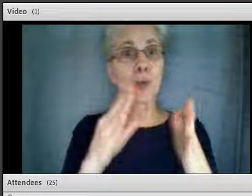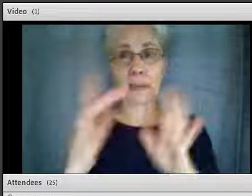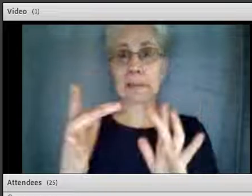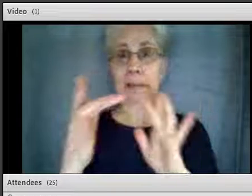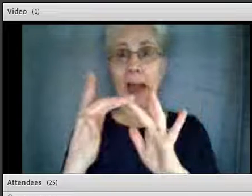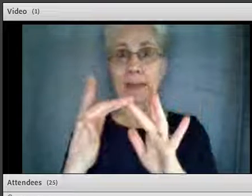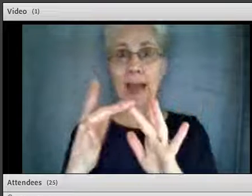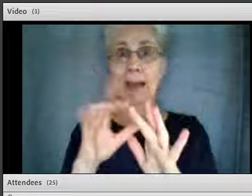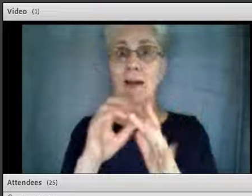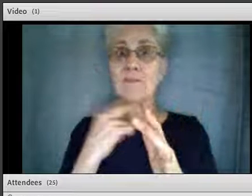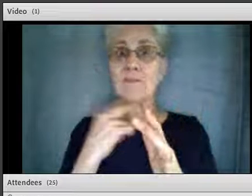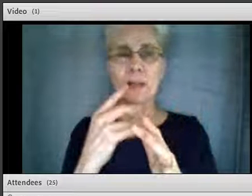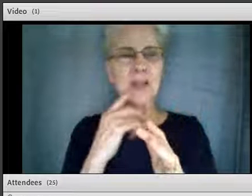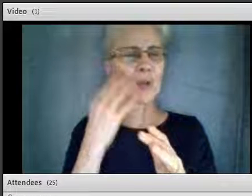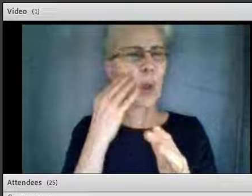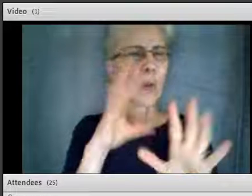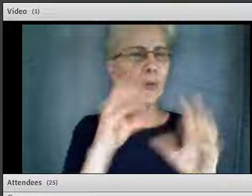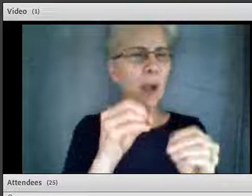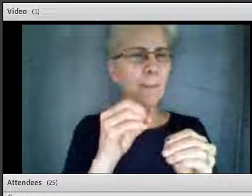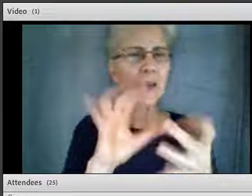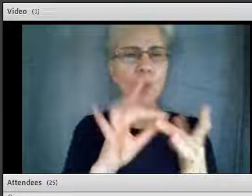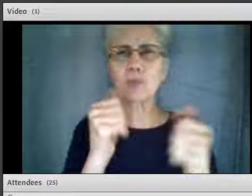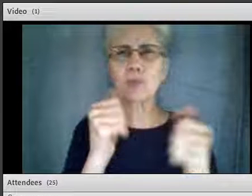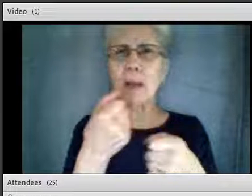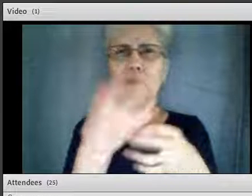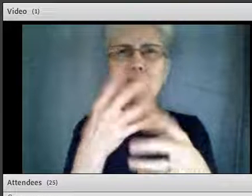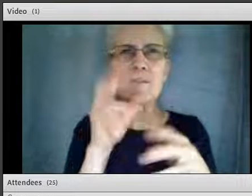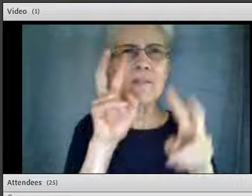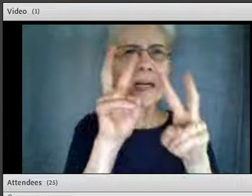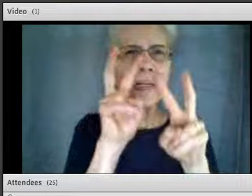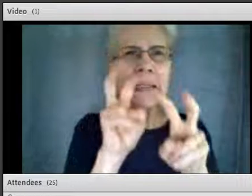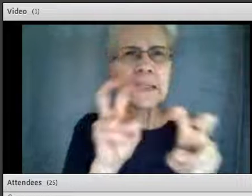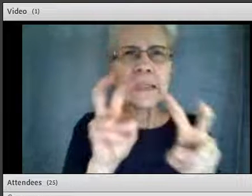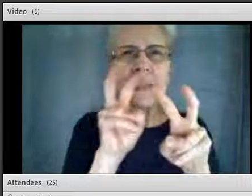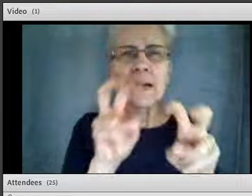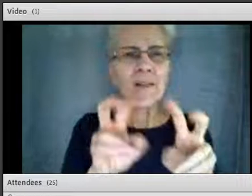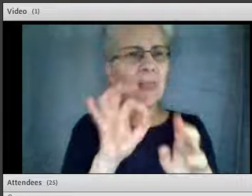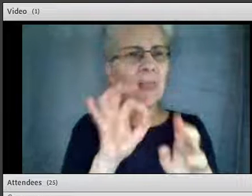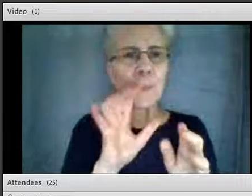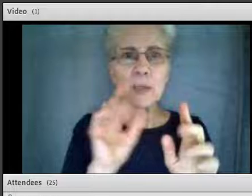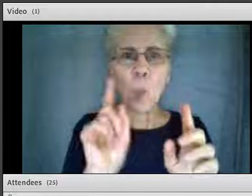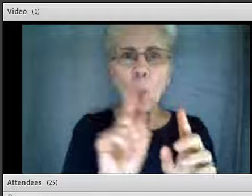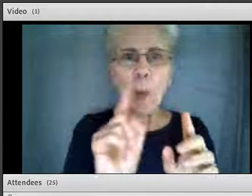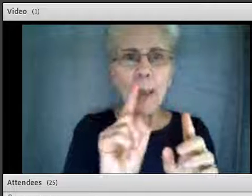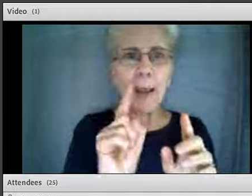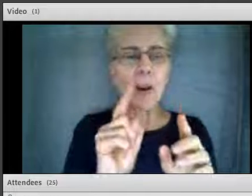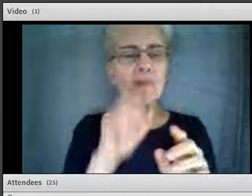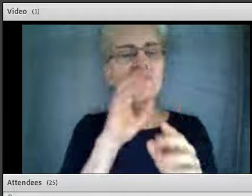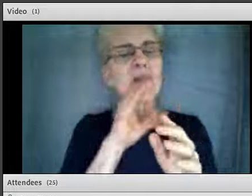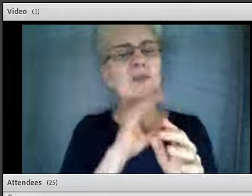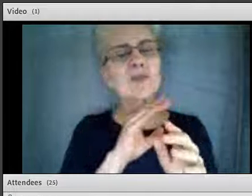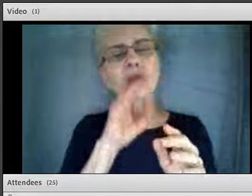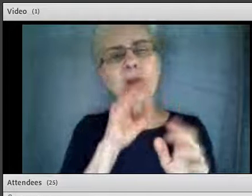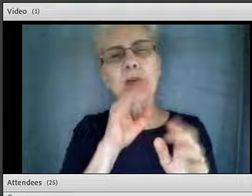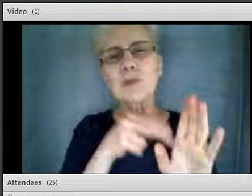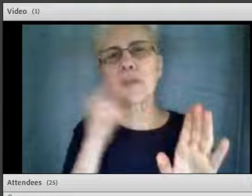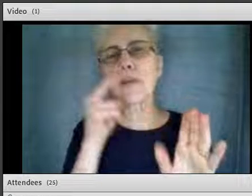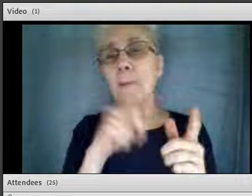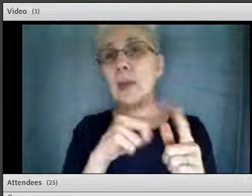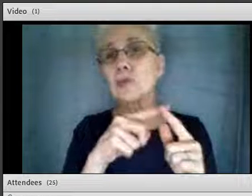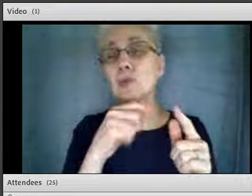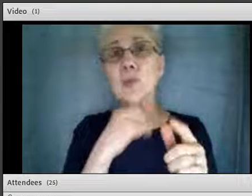you're trying to do something, you cannot find the information, you're frustrated, you give up, and you just want to call someone or ask someone